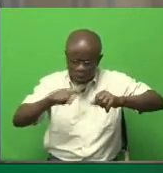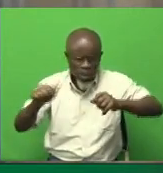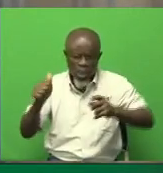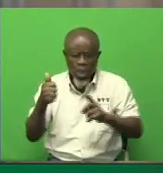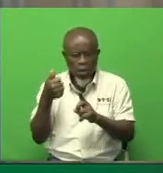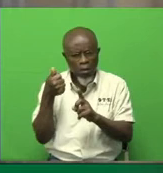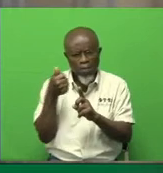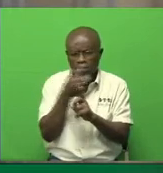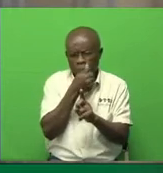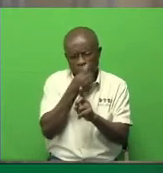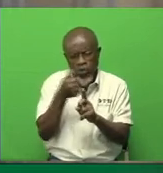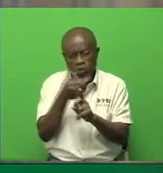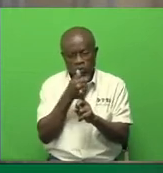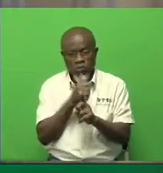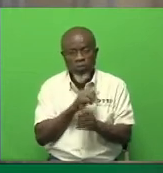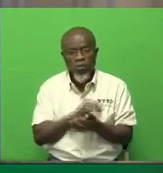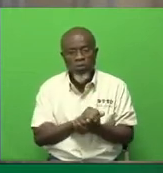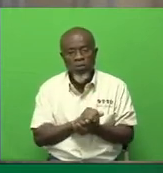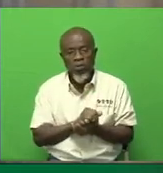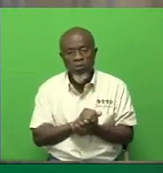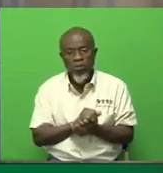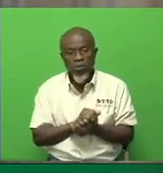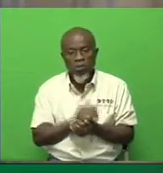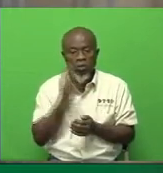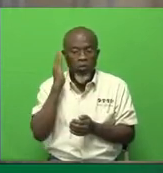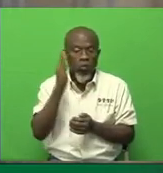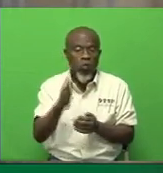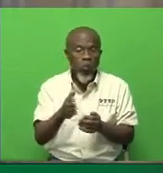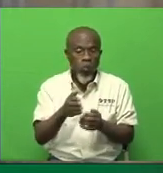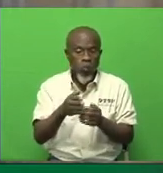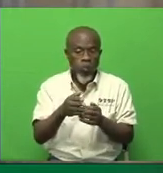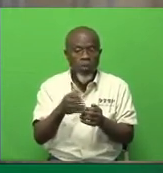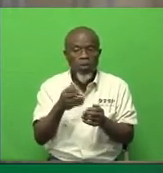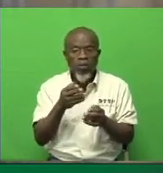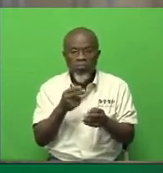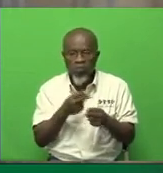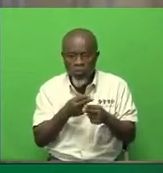we will reduce waiting times for diagnostic tests